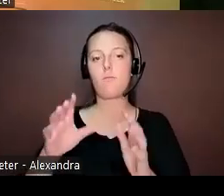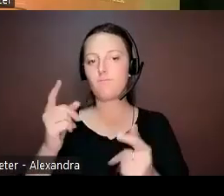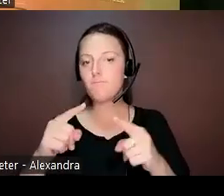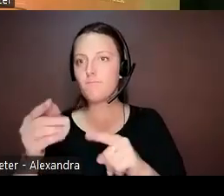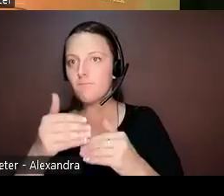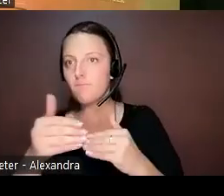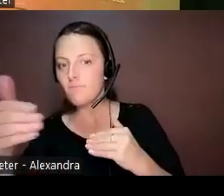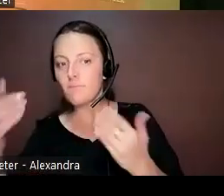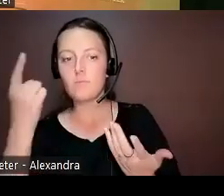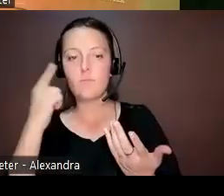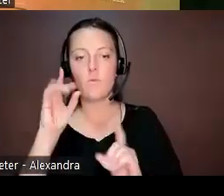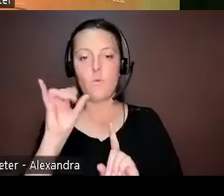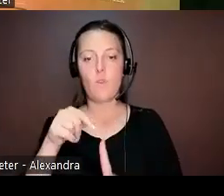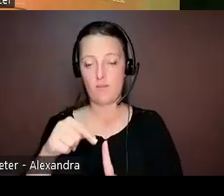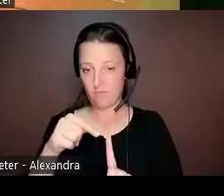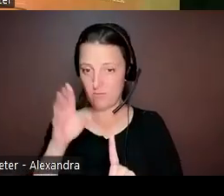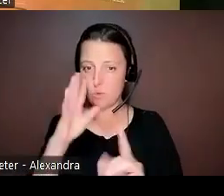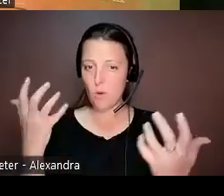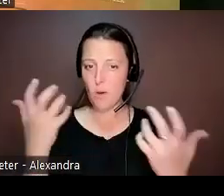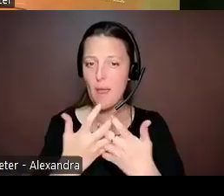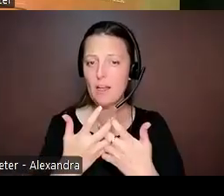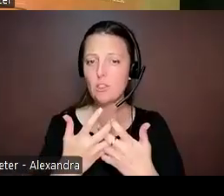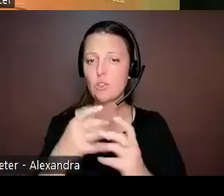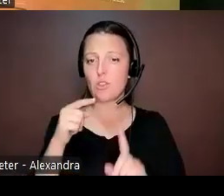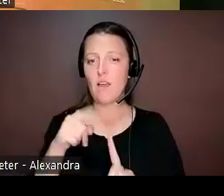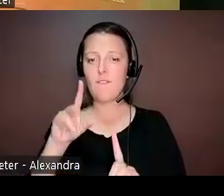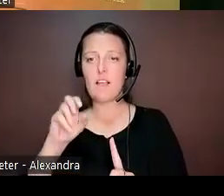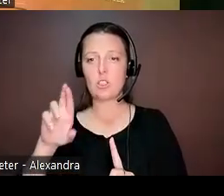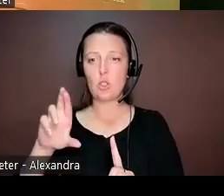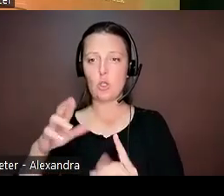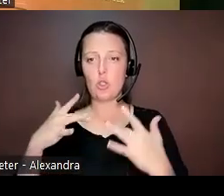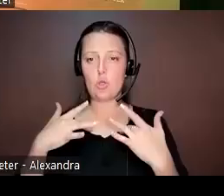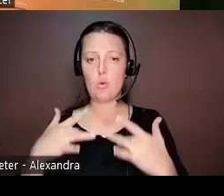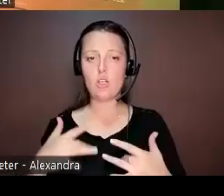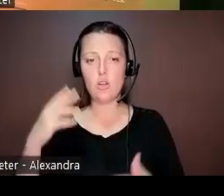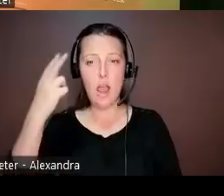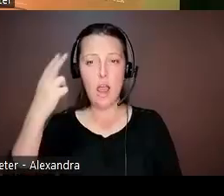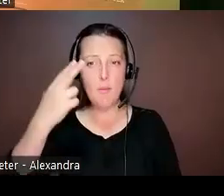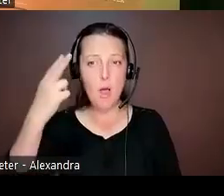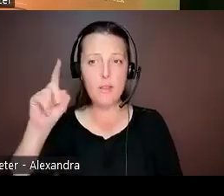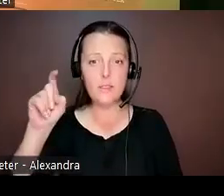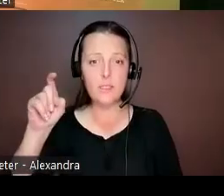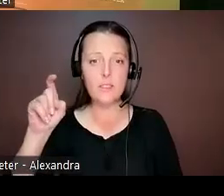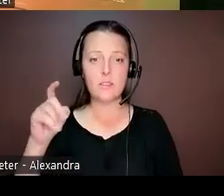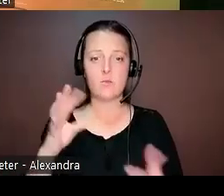the vascular depression hypothesis in relation to cognitive impairment, lack of family history,